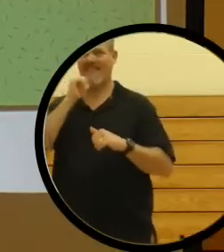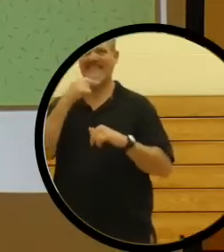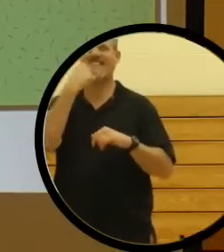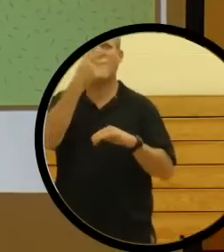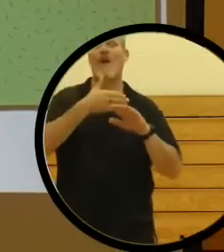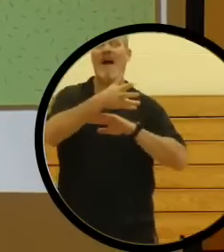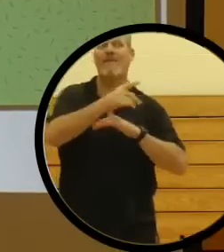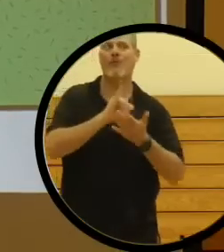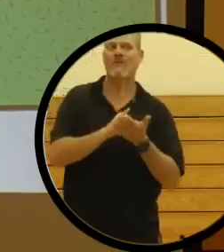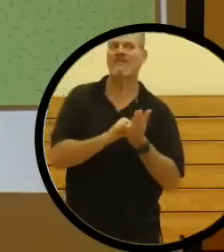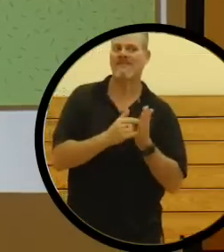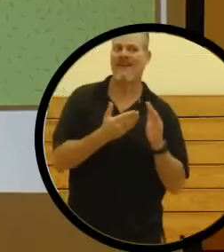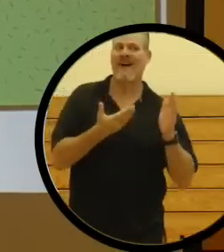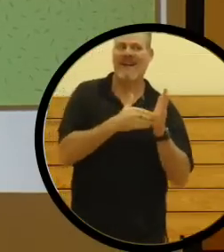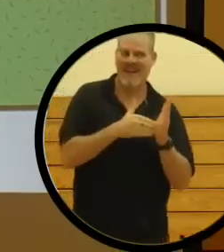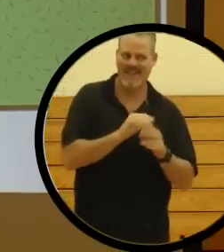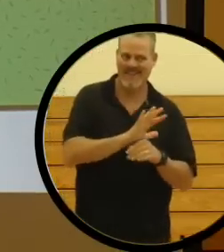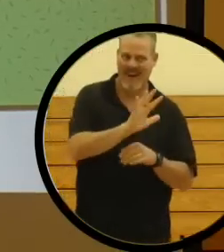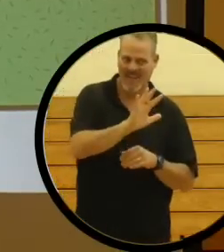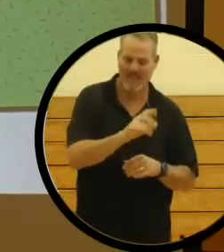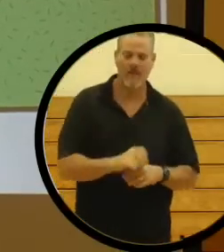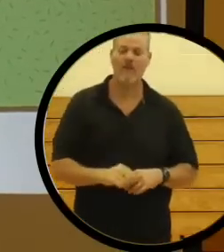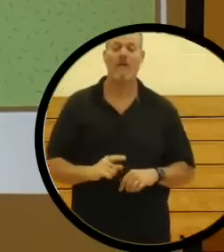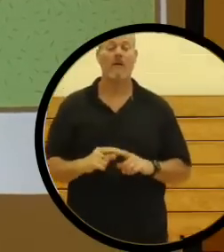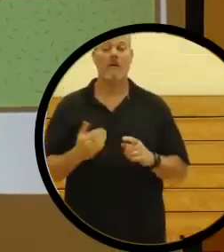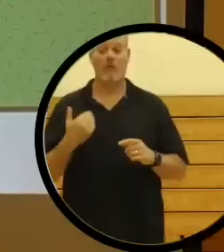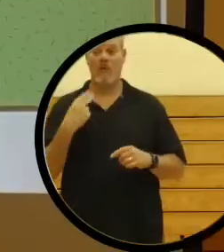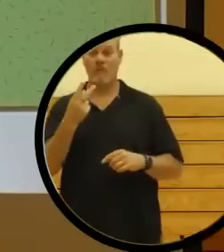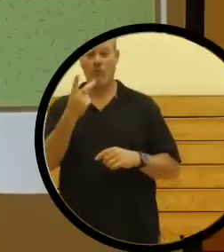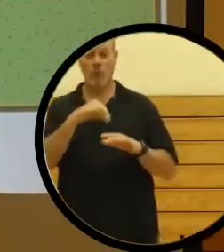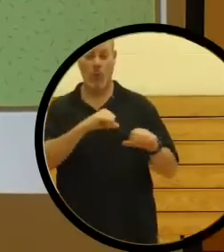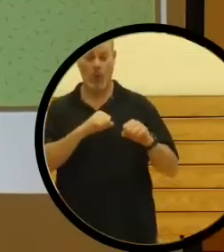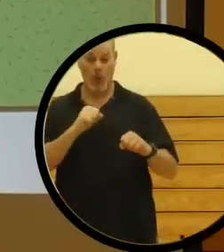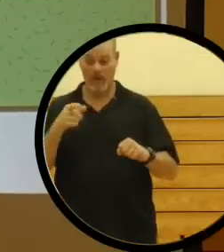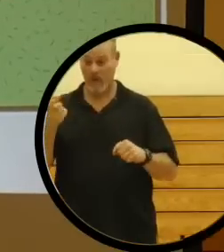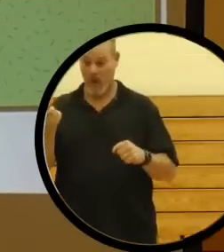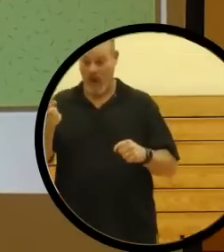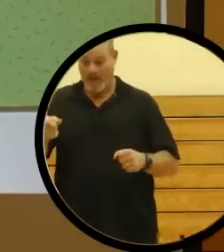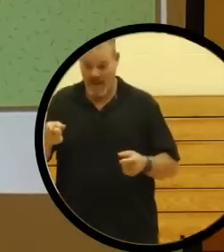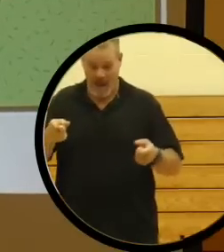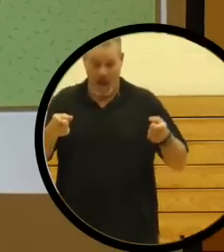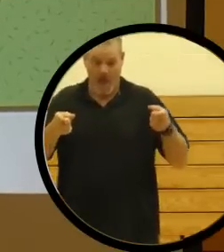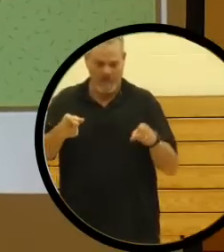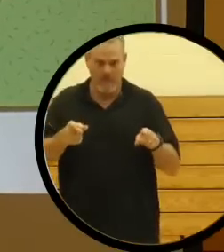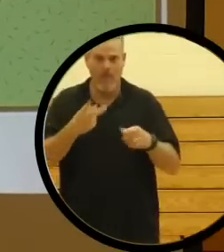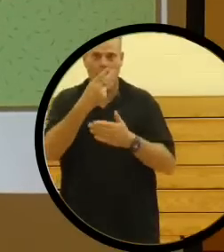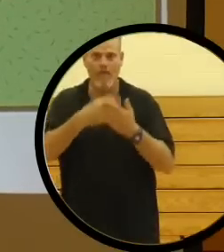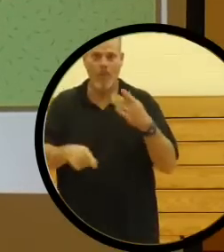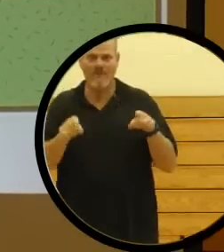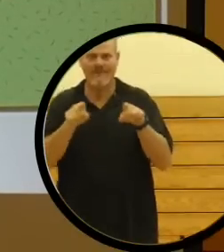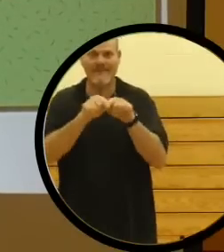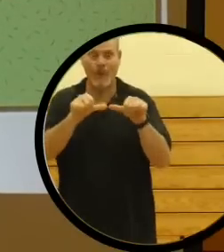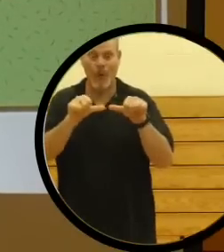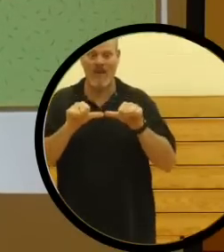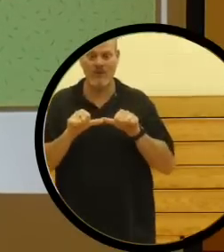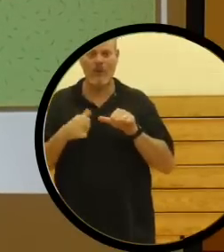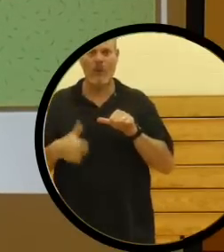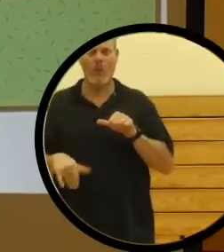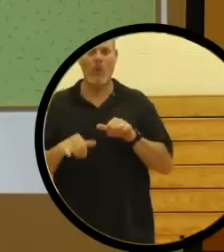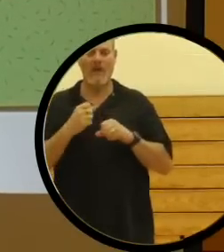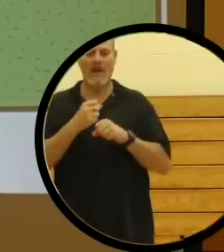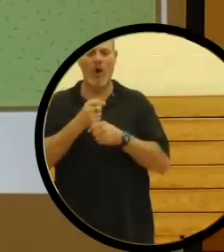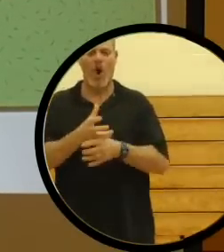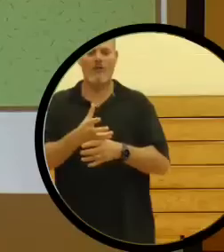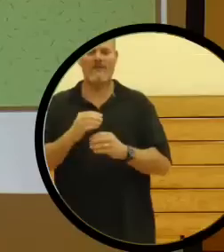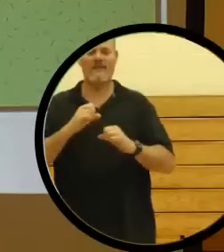that it was going to be a magnitude 5. But the fact that you had two earthquakes right together in close to the same location caused the shaking to last a